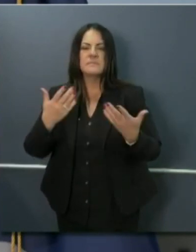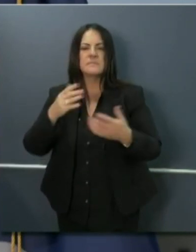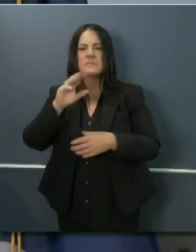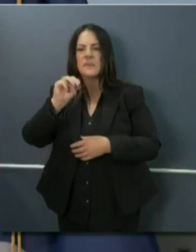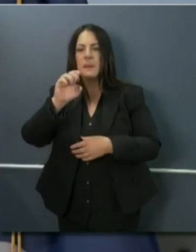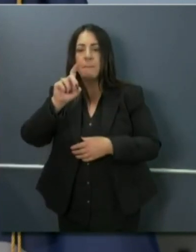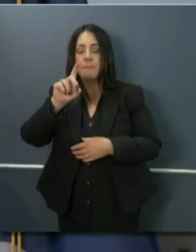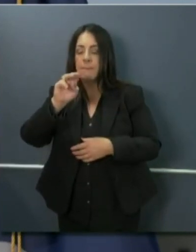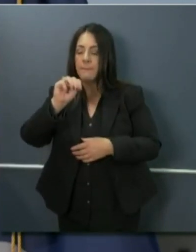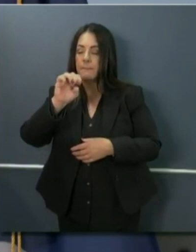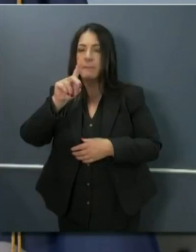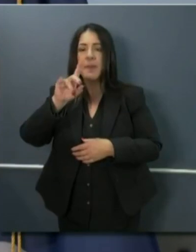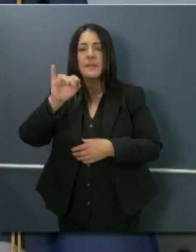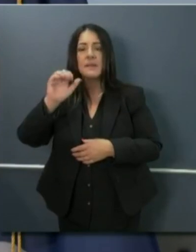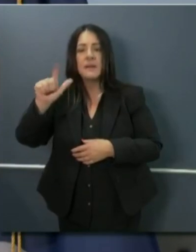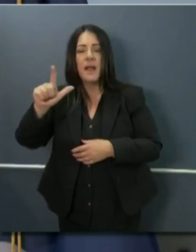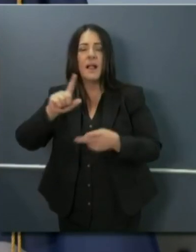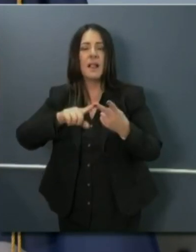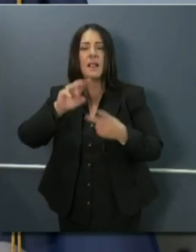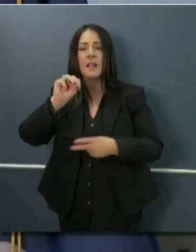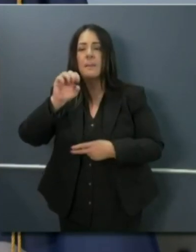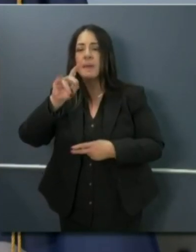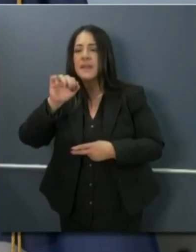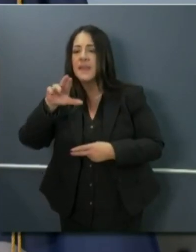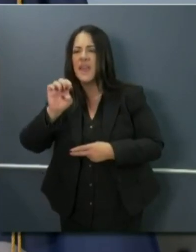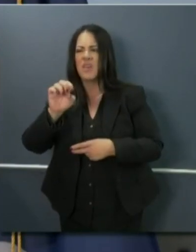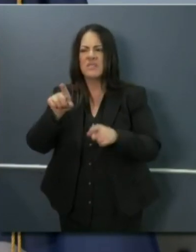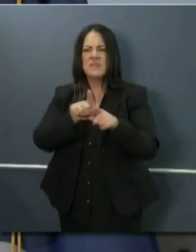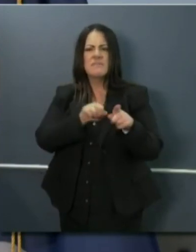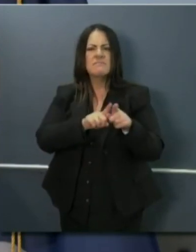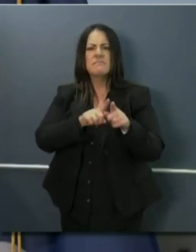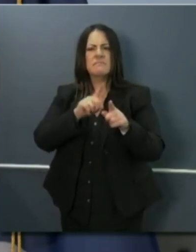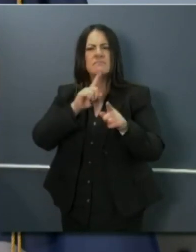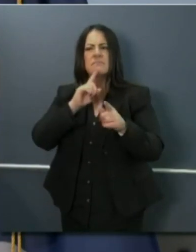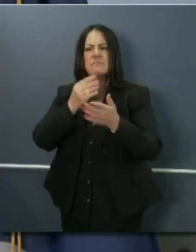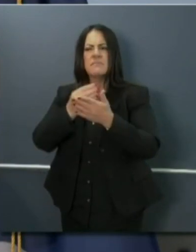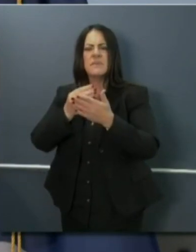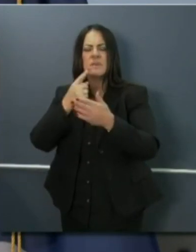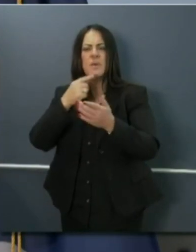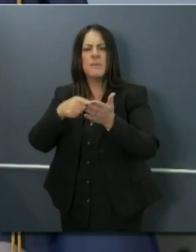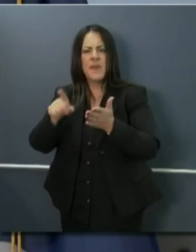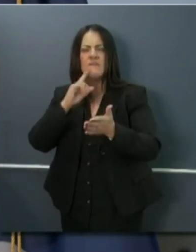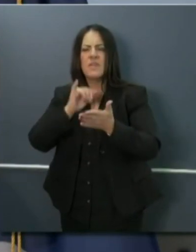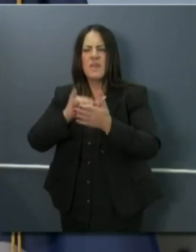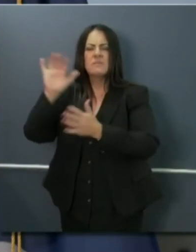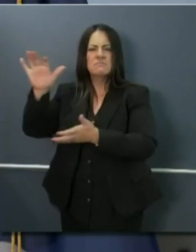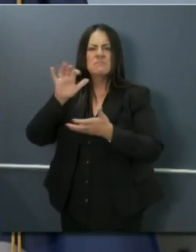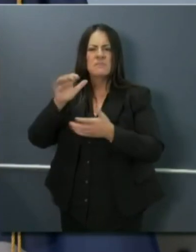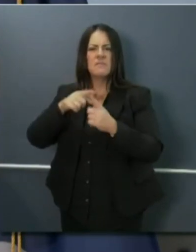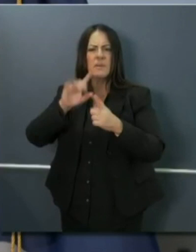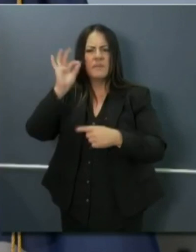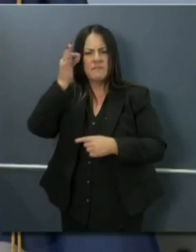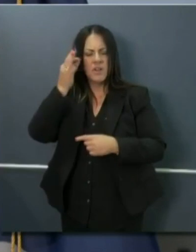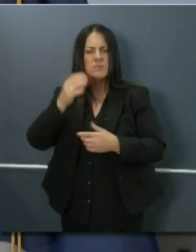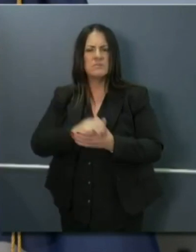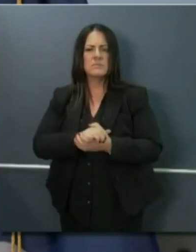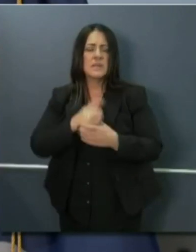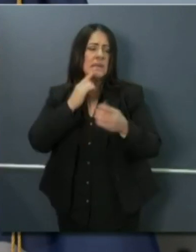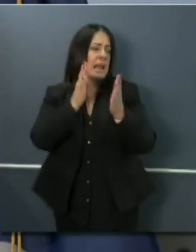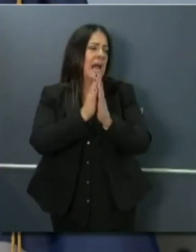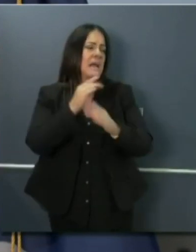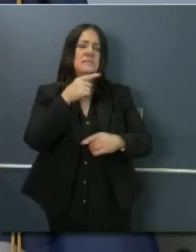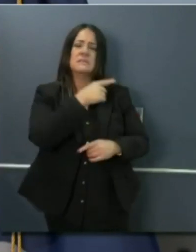Medicare, myriad of other supports that come through the federal government as well as the state government. And Dr. Galley, perhaps you want to amplify on the